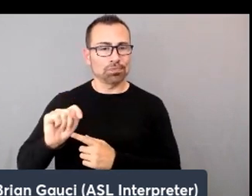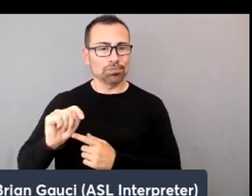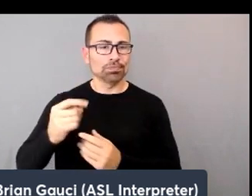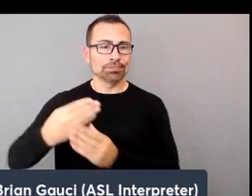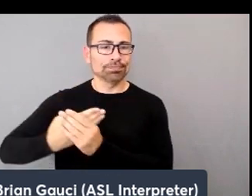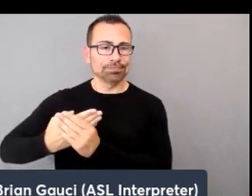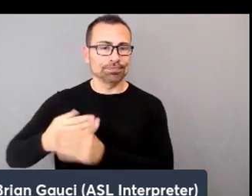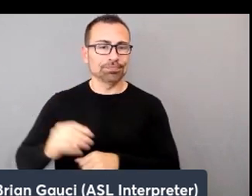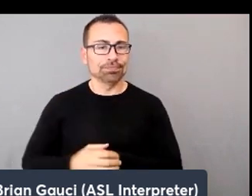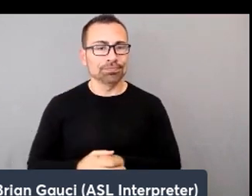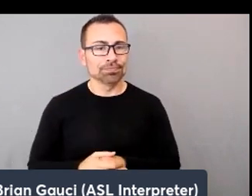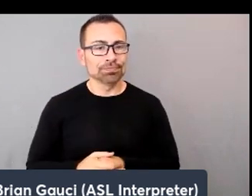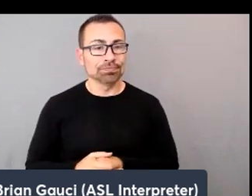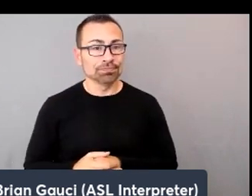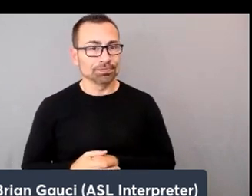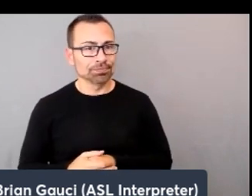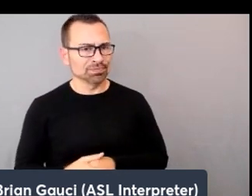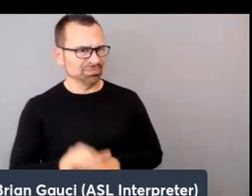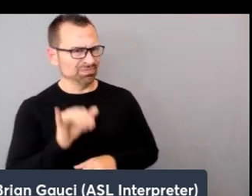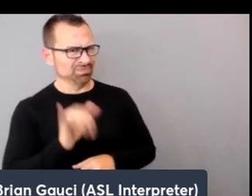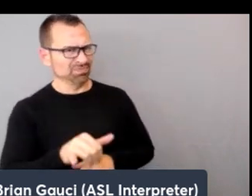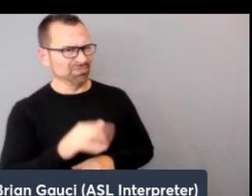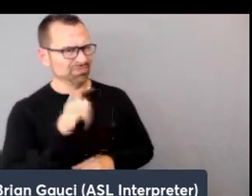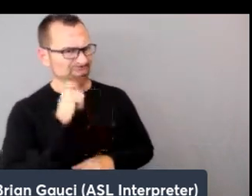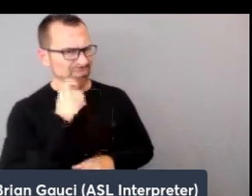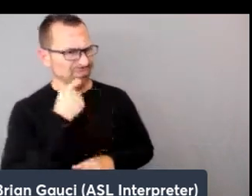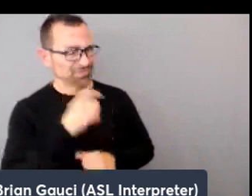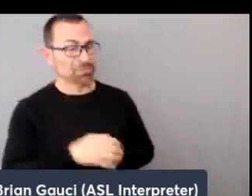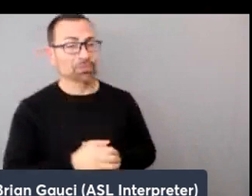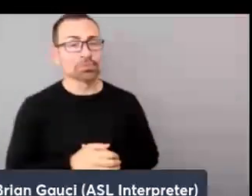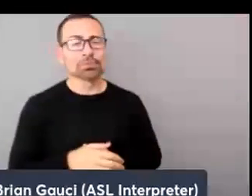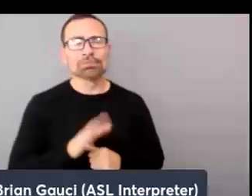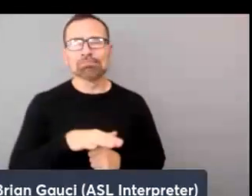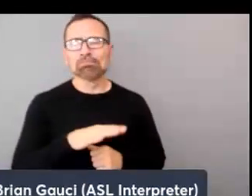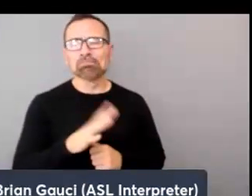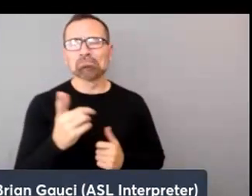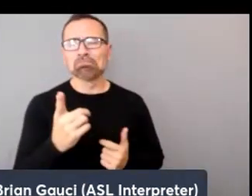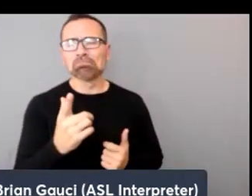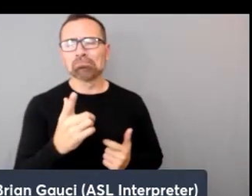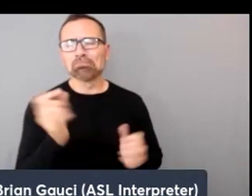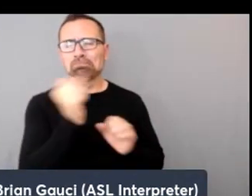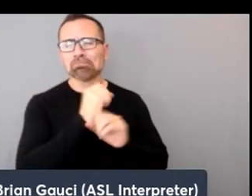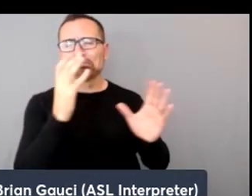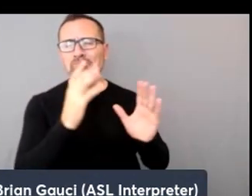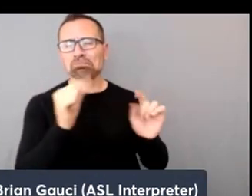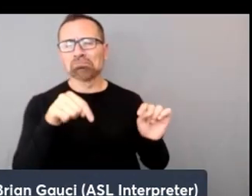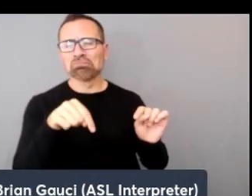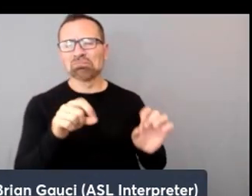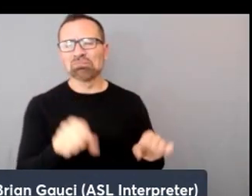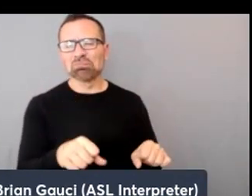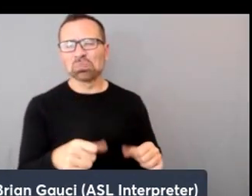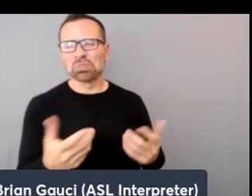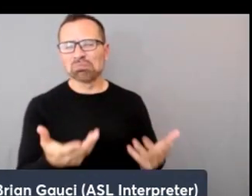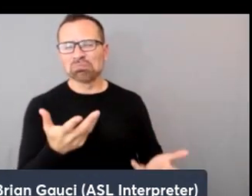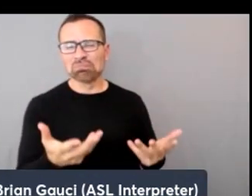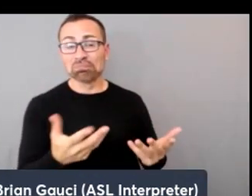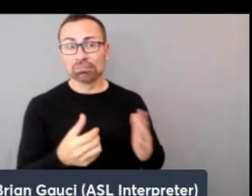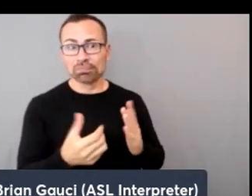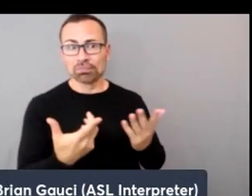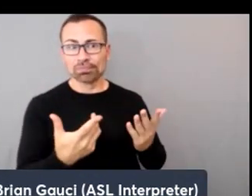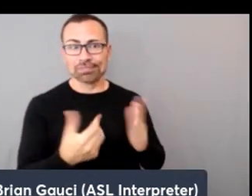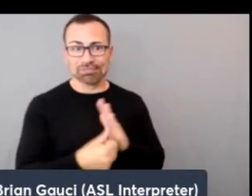That's super cool. Now, I imagine this could be pretty